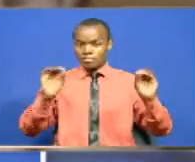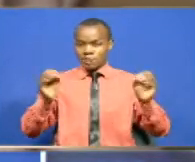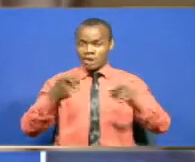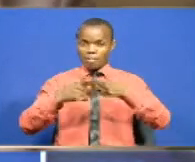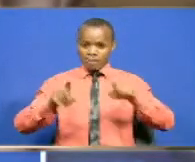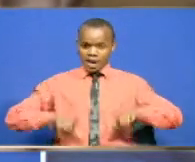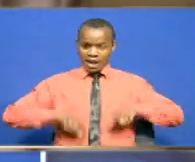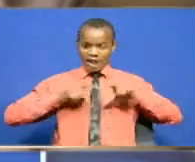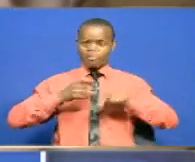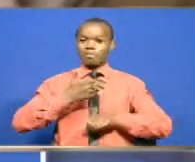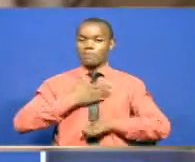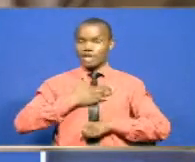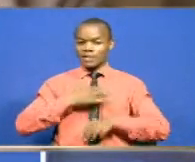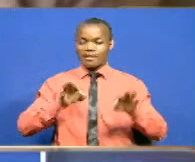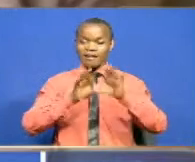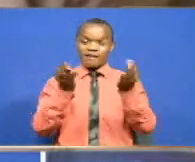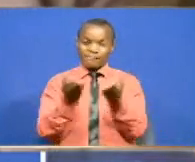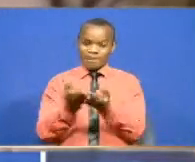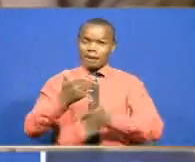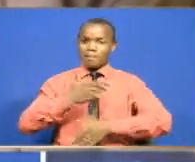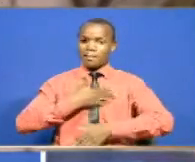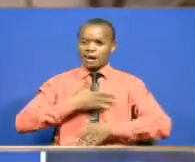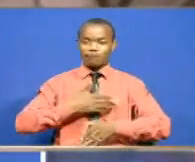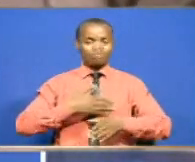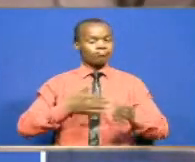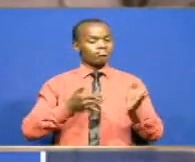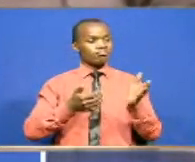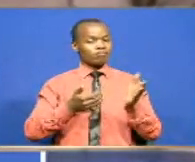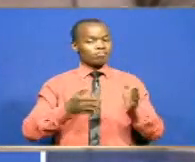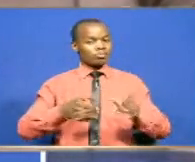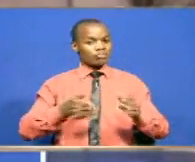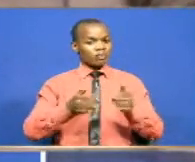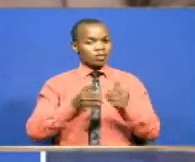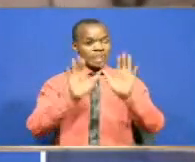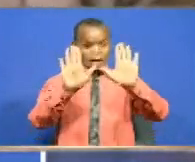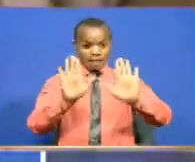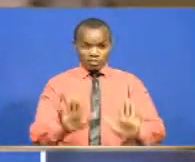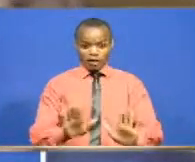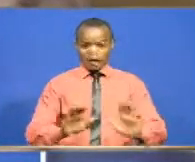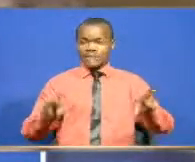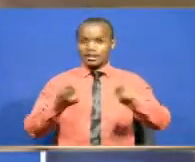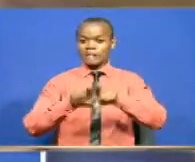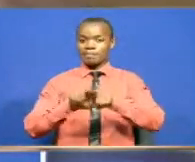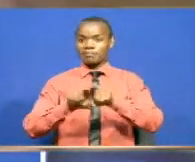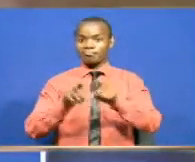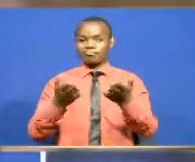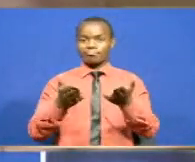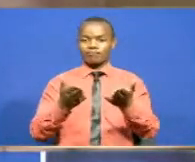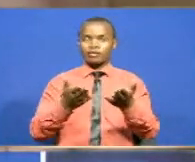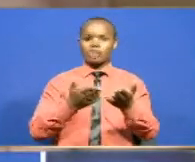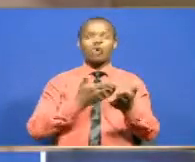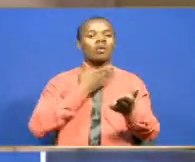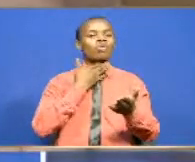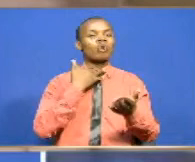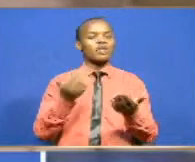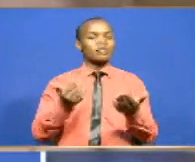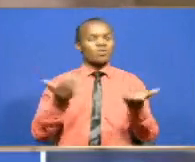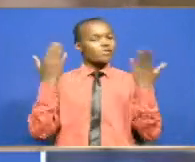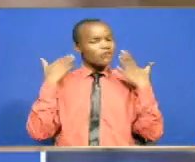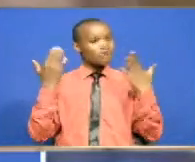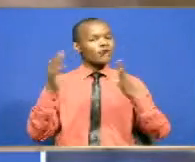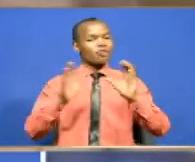familia yangu yamekuwa bora sana kwa wakati huu, lakini sifikiri kuondoka nyumbani milele kwa sababu ya mambo